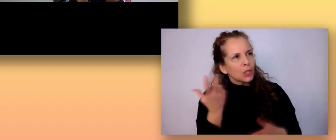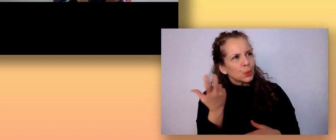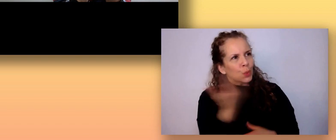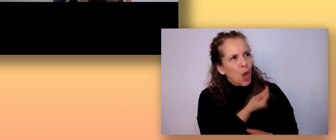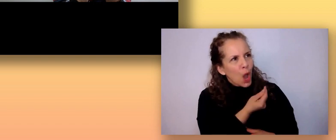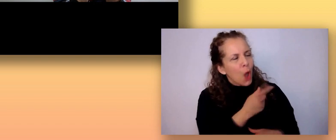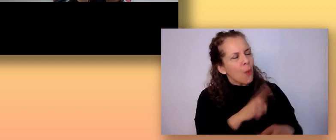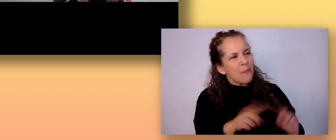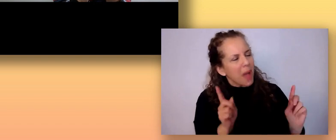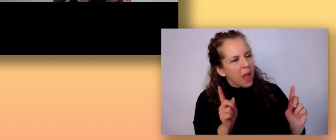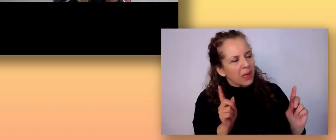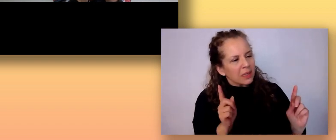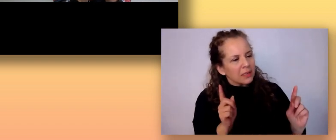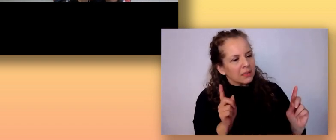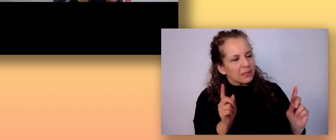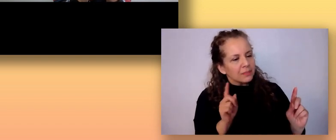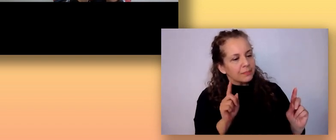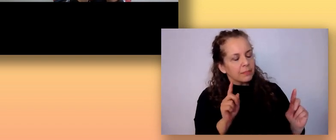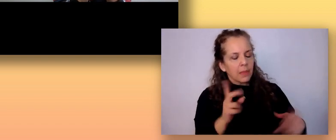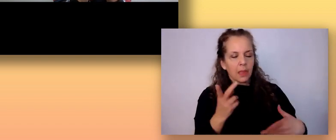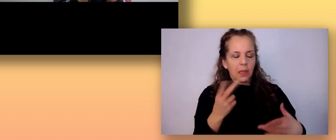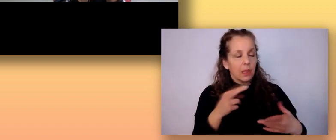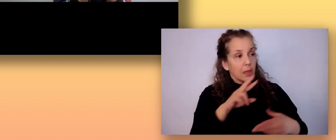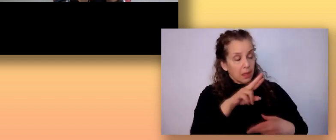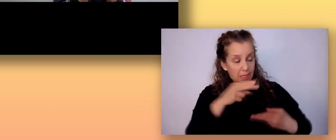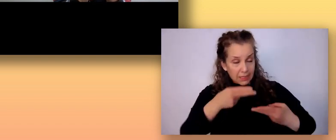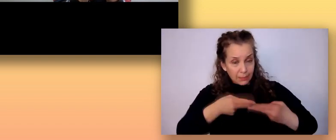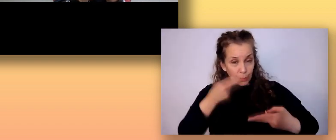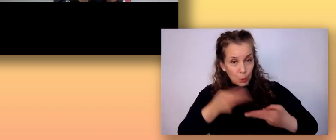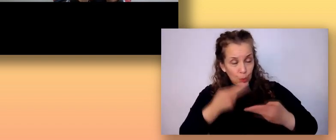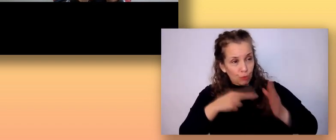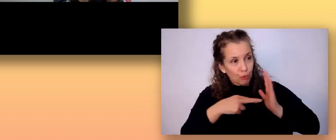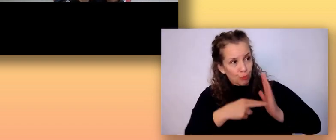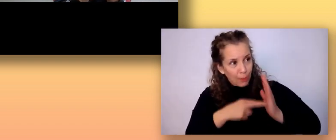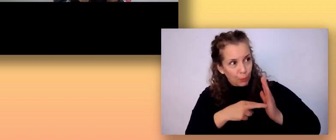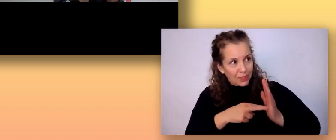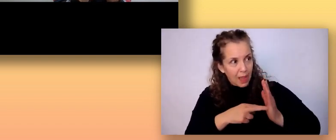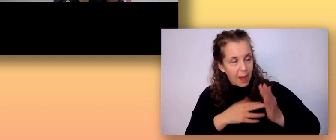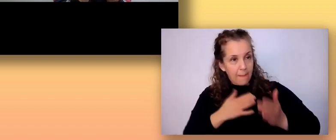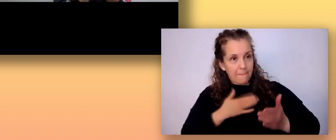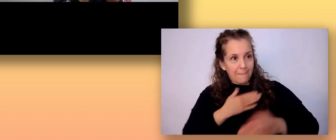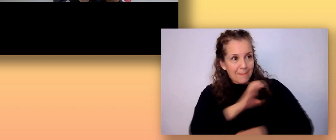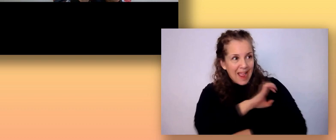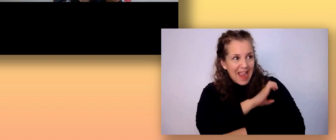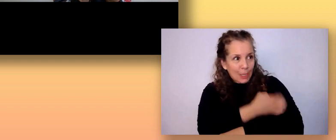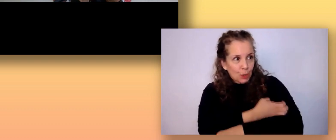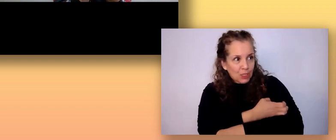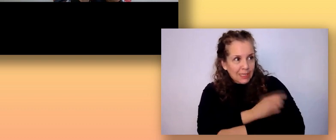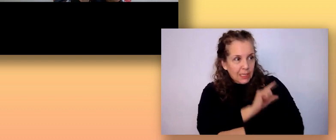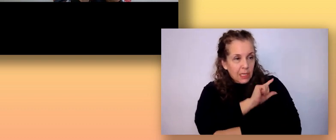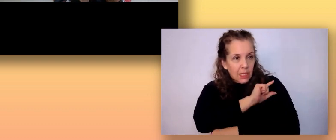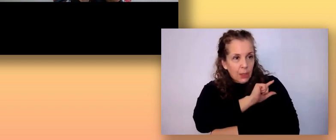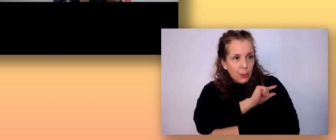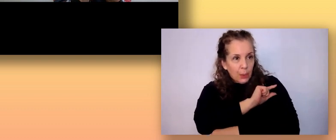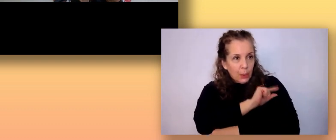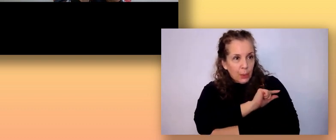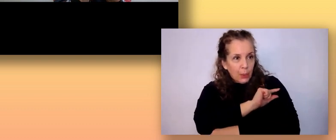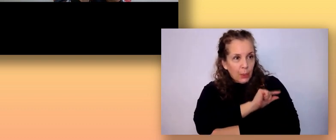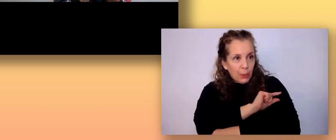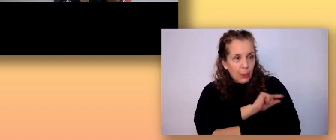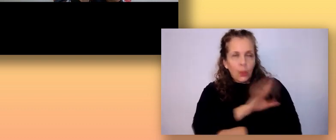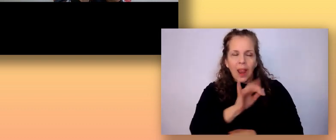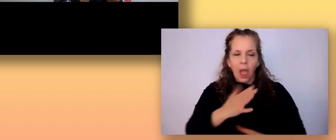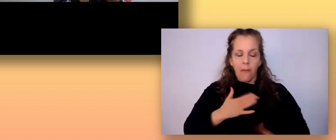those spoons are like my units of energy. Think of my body like a daily